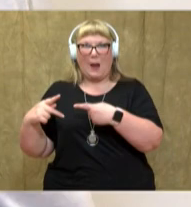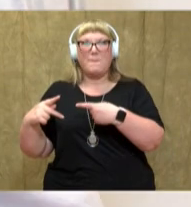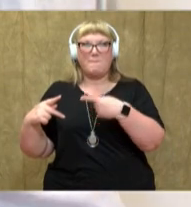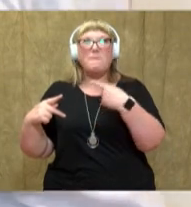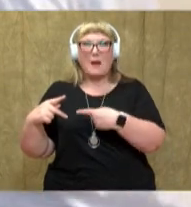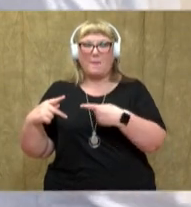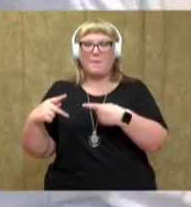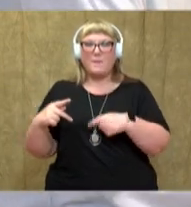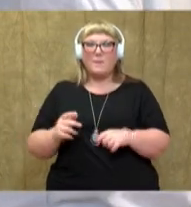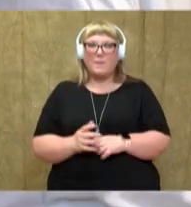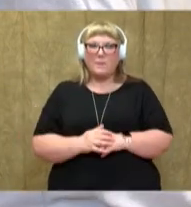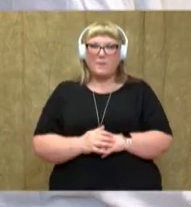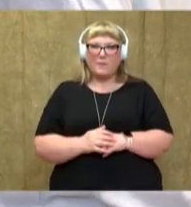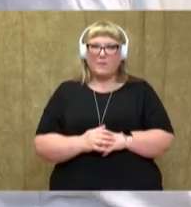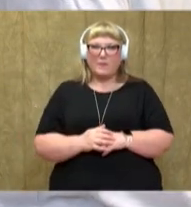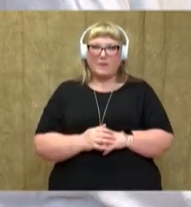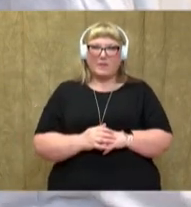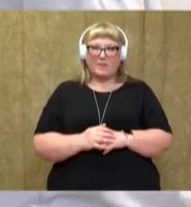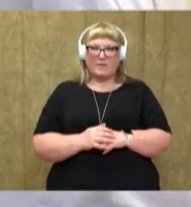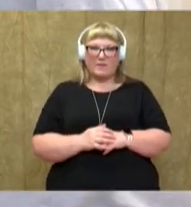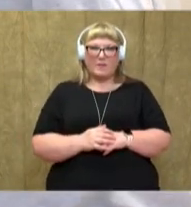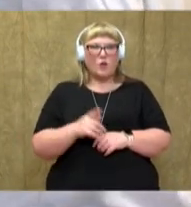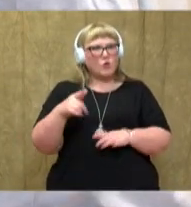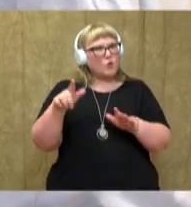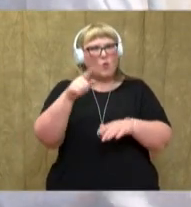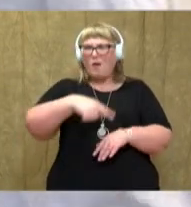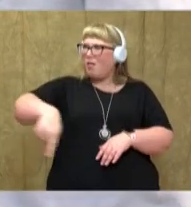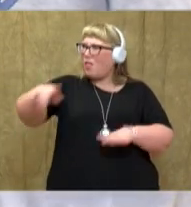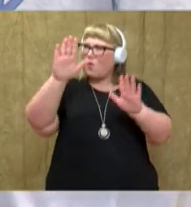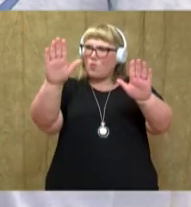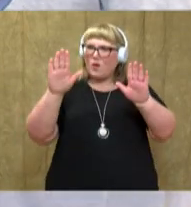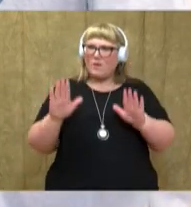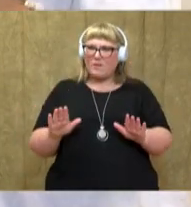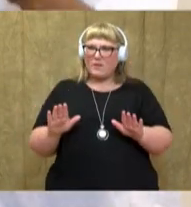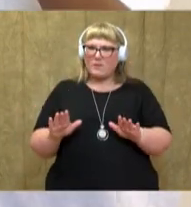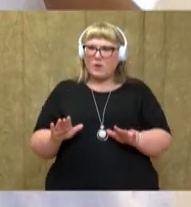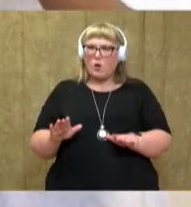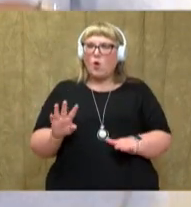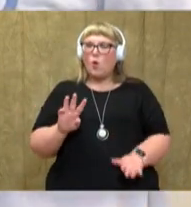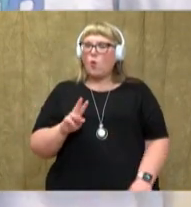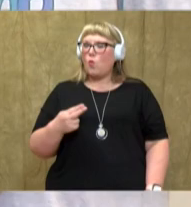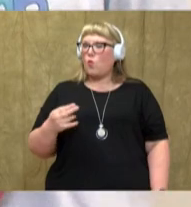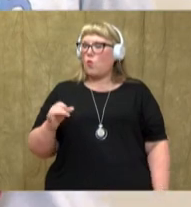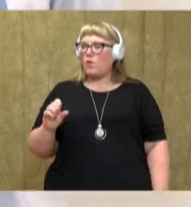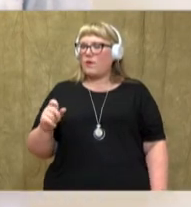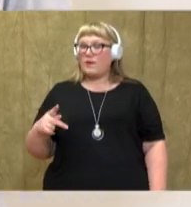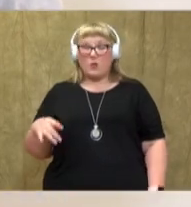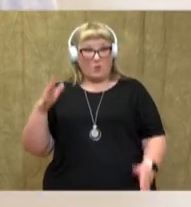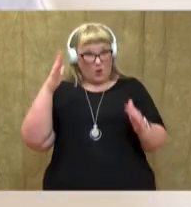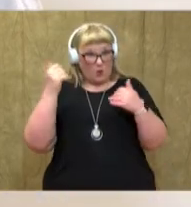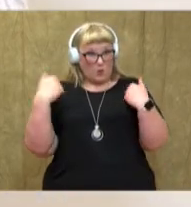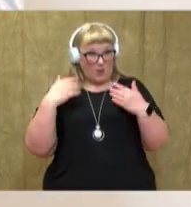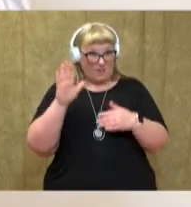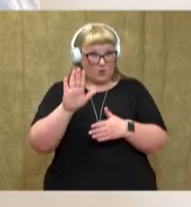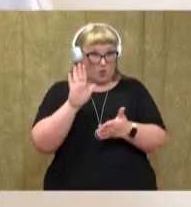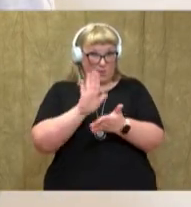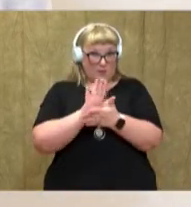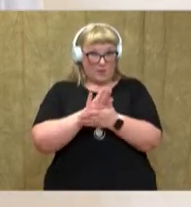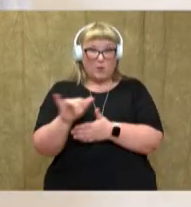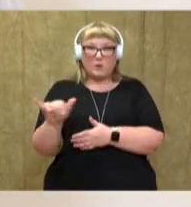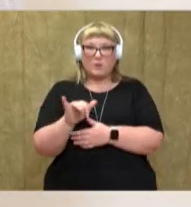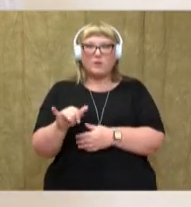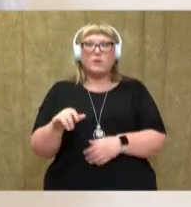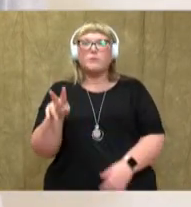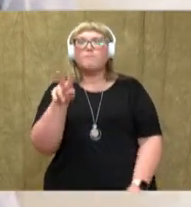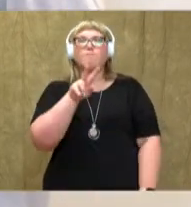Yes, the letter P. Wow, you all are wonderful. Here's our word wisp, and I hope you have it on your paper too. I want you to look up